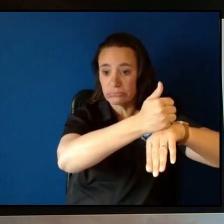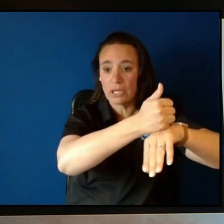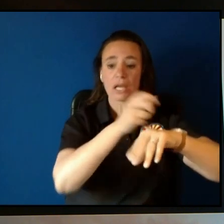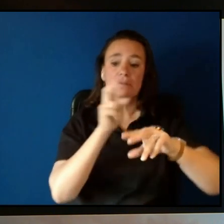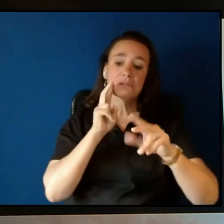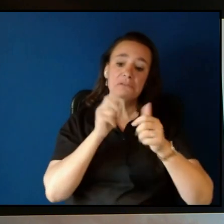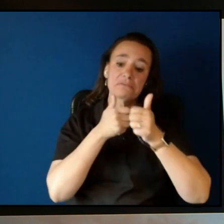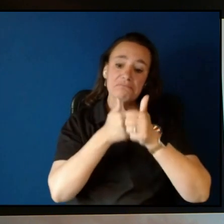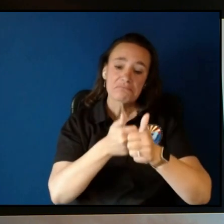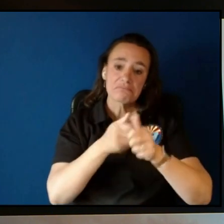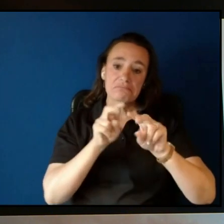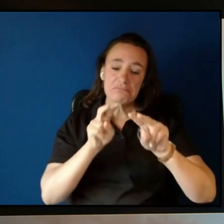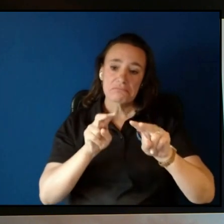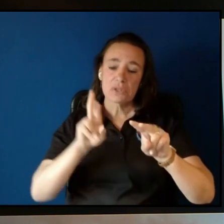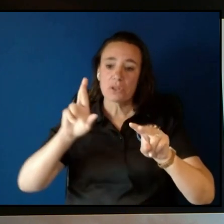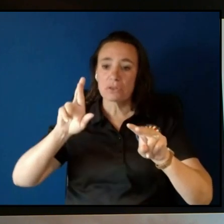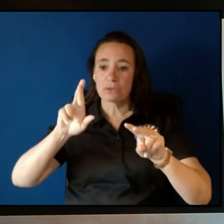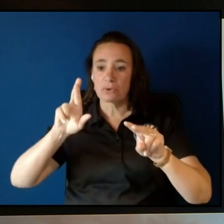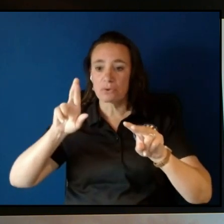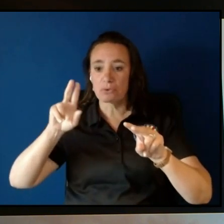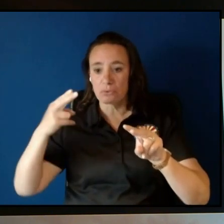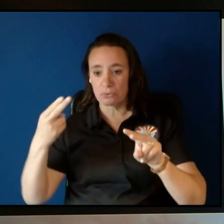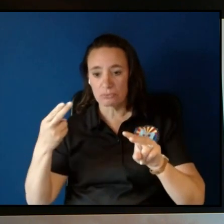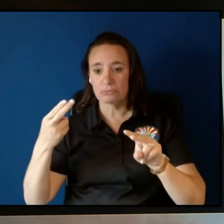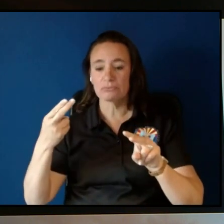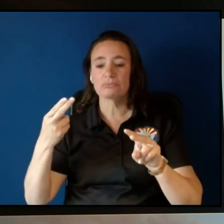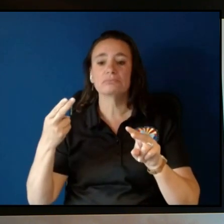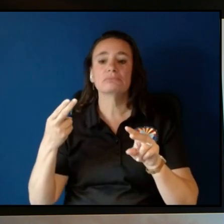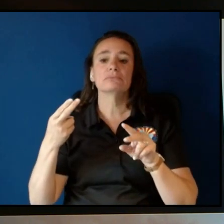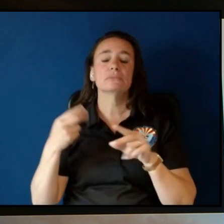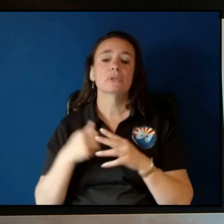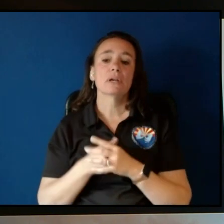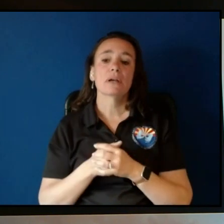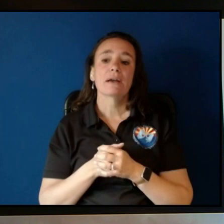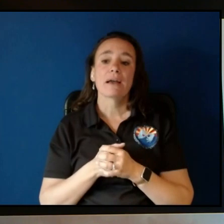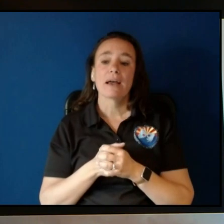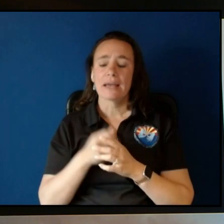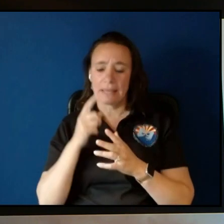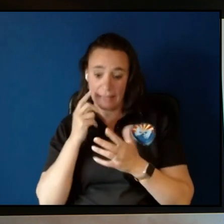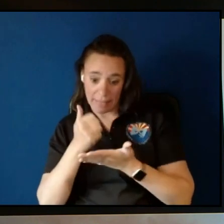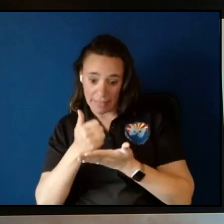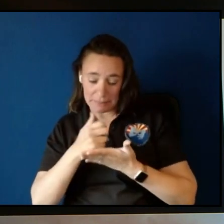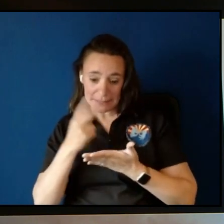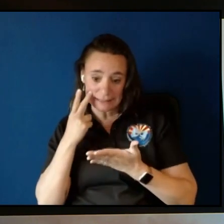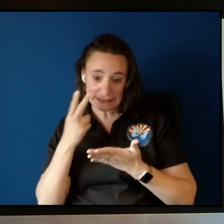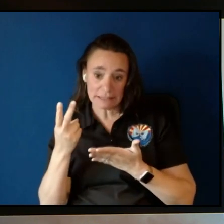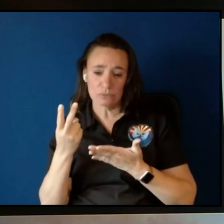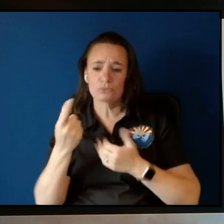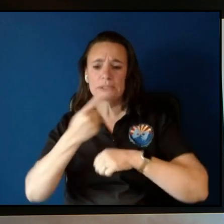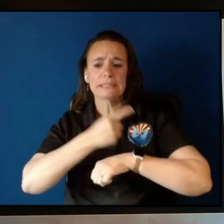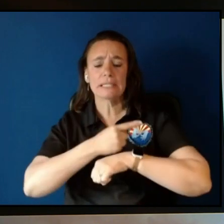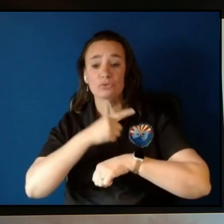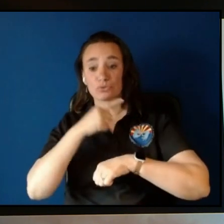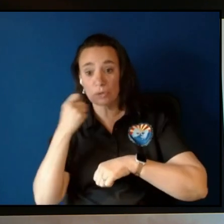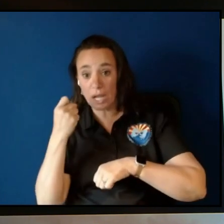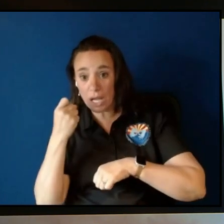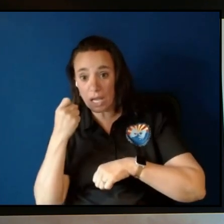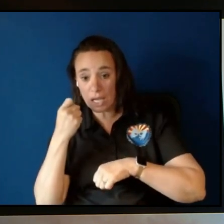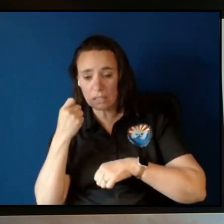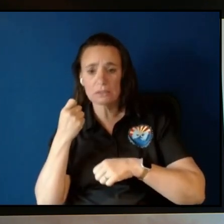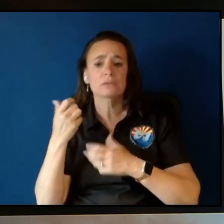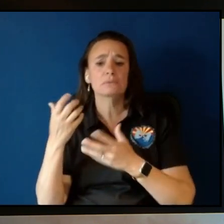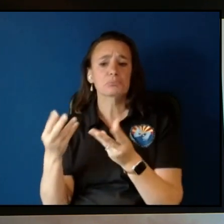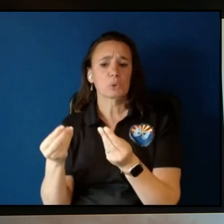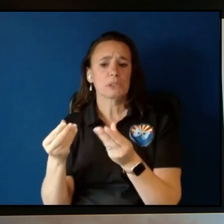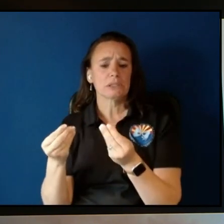humidity. And what that gives us is it helps us to see the days that were dry, the days that were moist. And so you can see